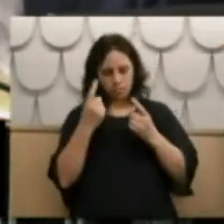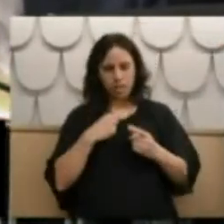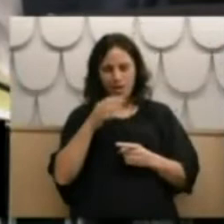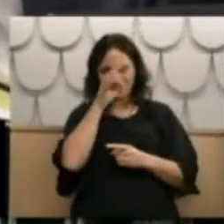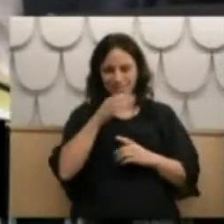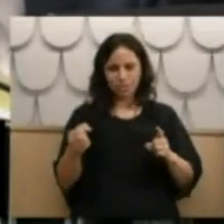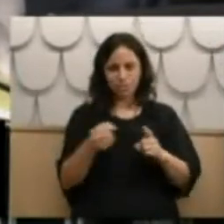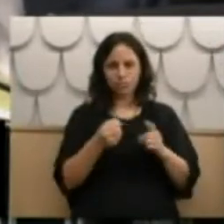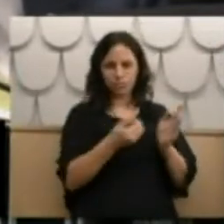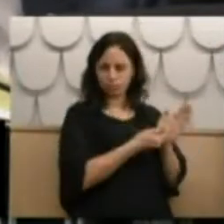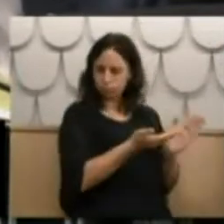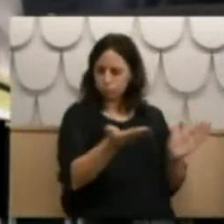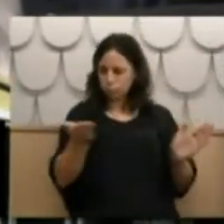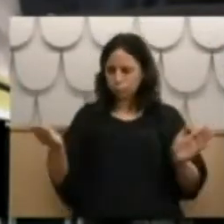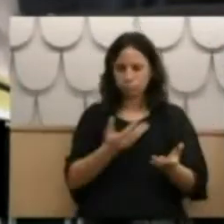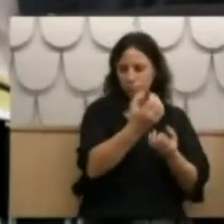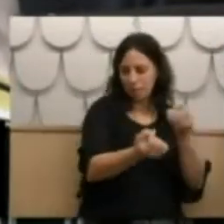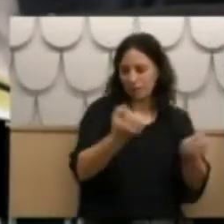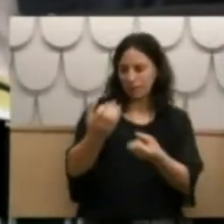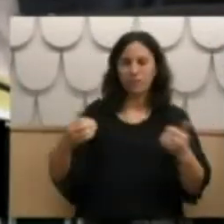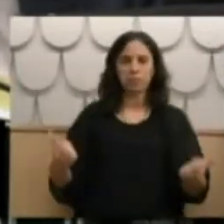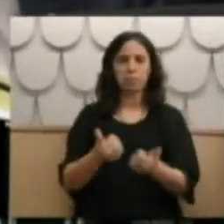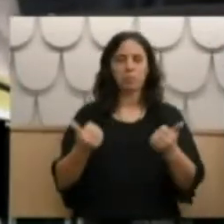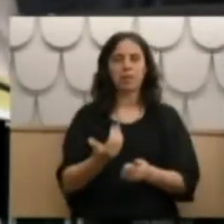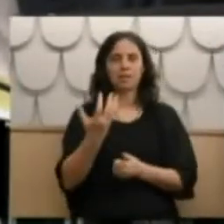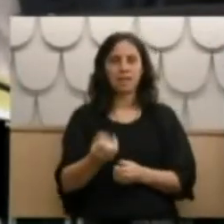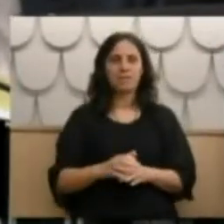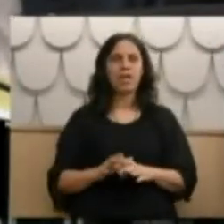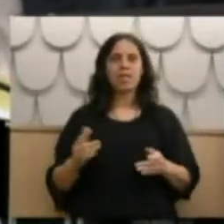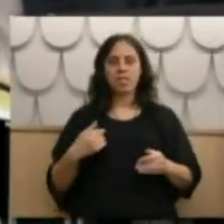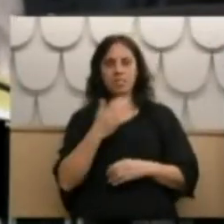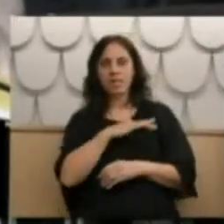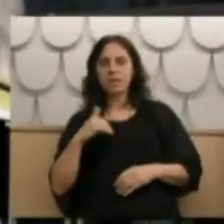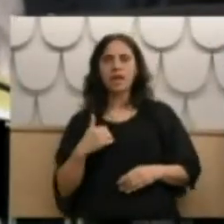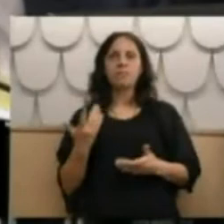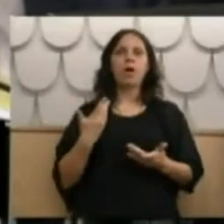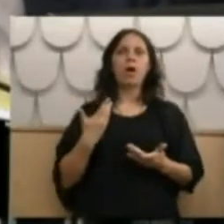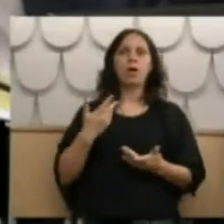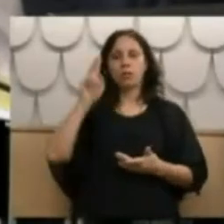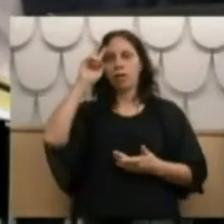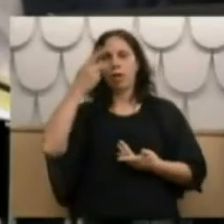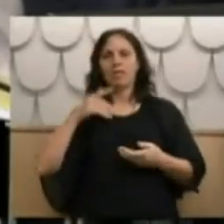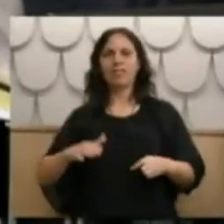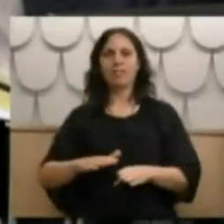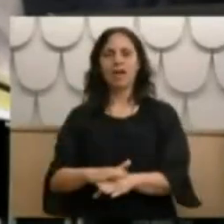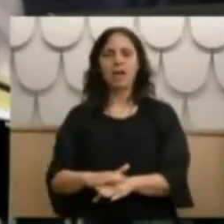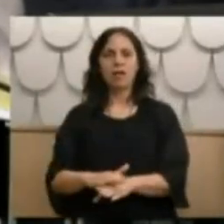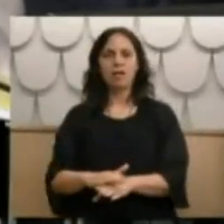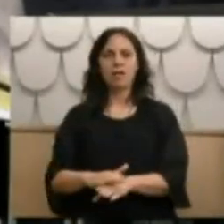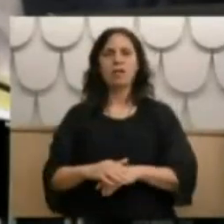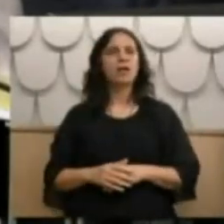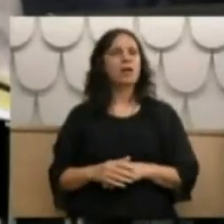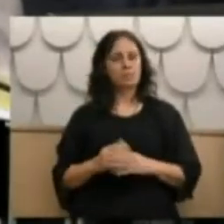has been in the community came out, they covered it, the government covered it, but it doesn't fit all that comfortably in